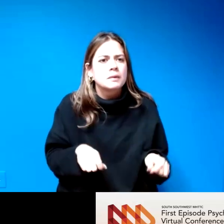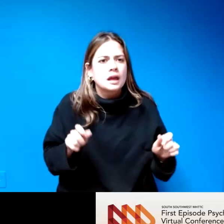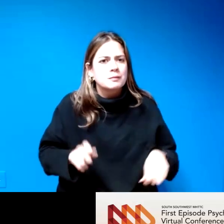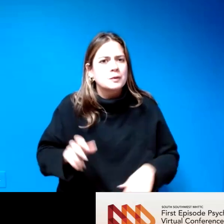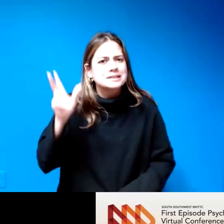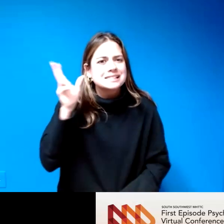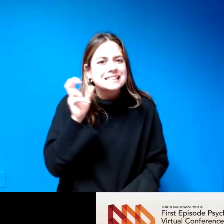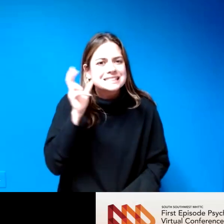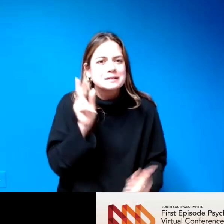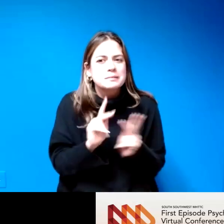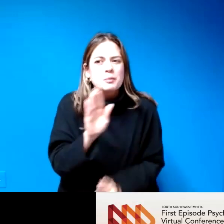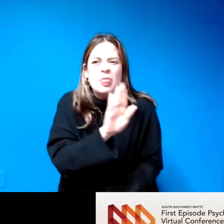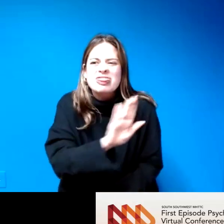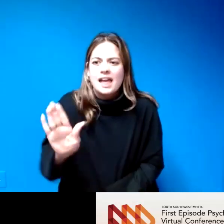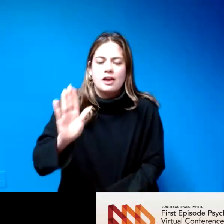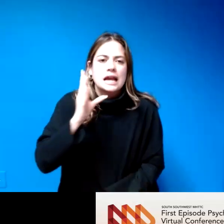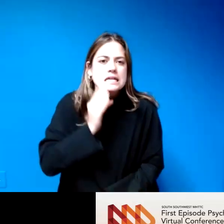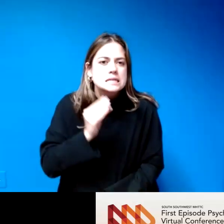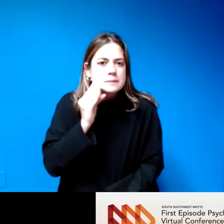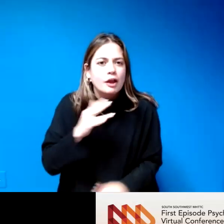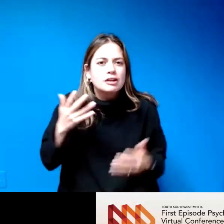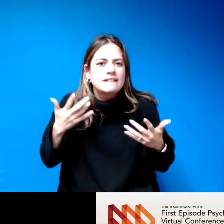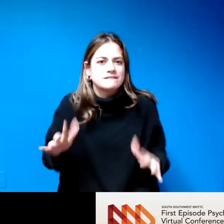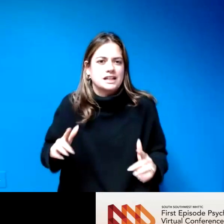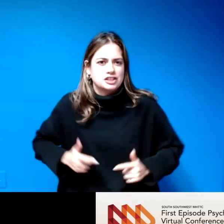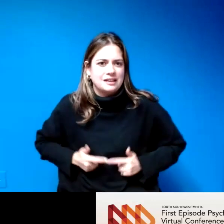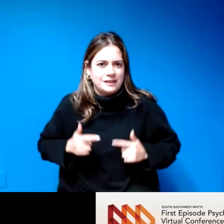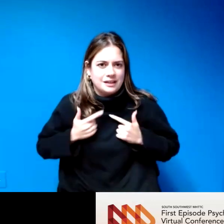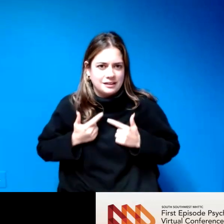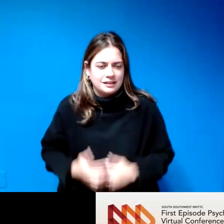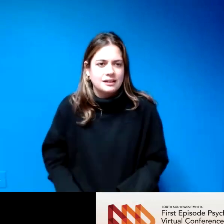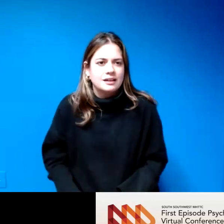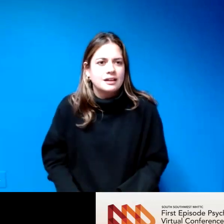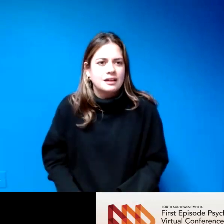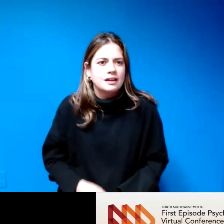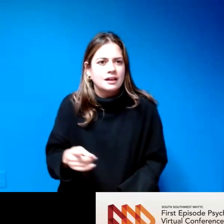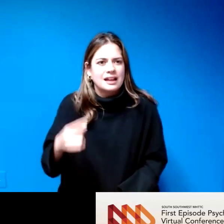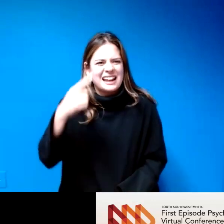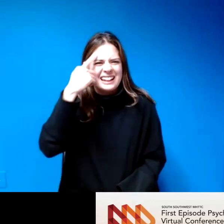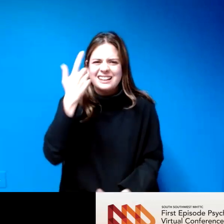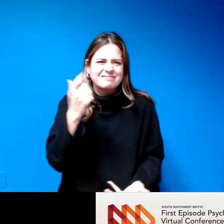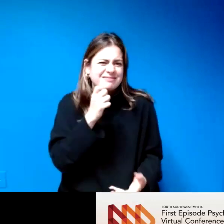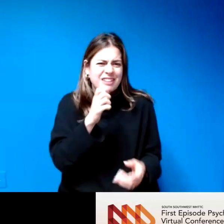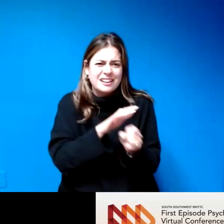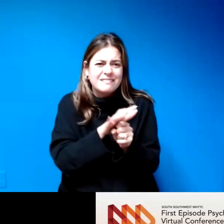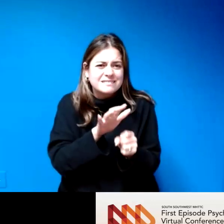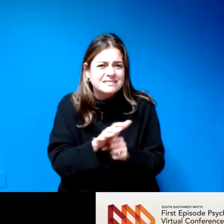people's lived experiences. And I think we're really lacking that